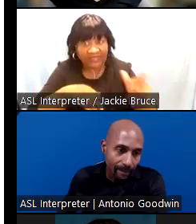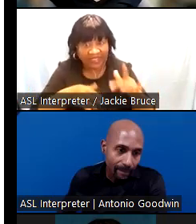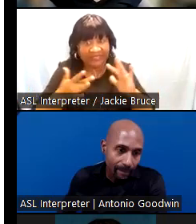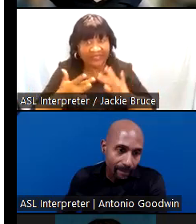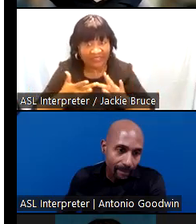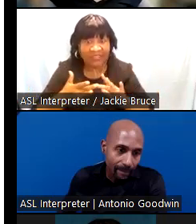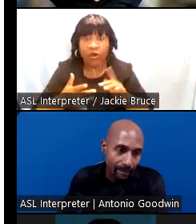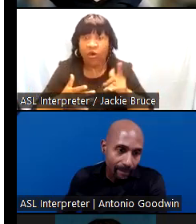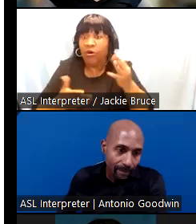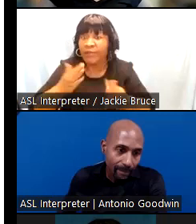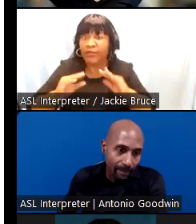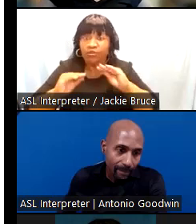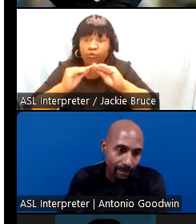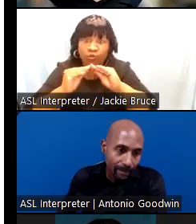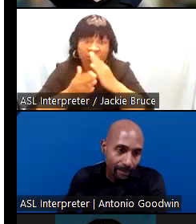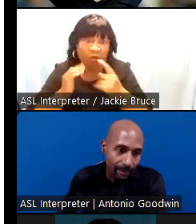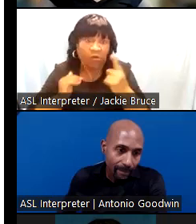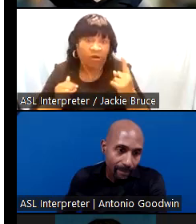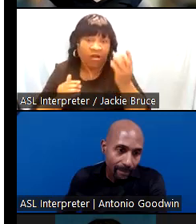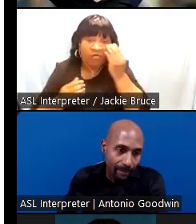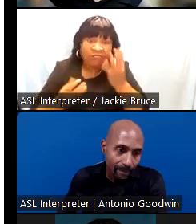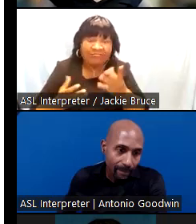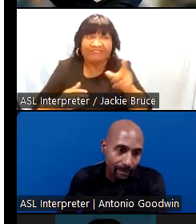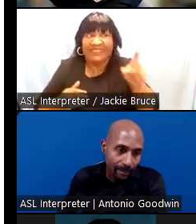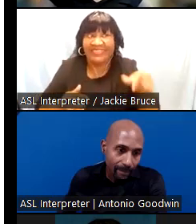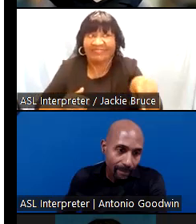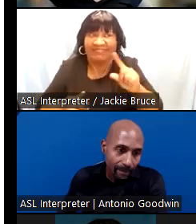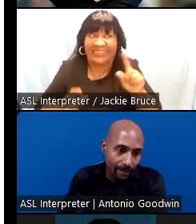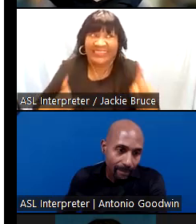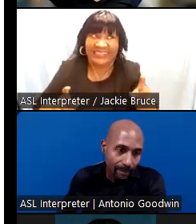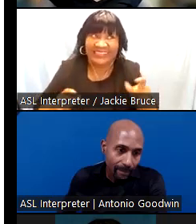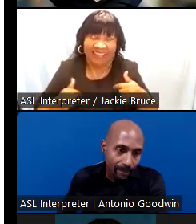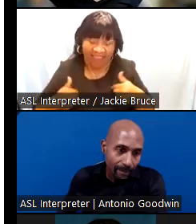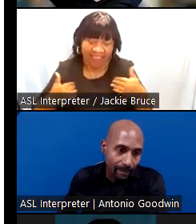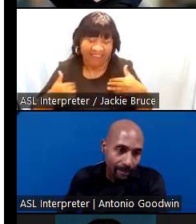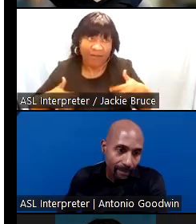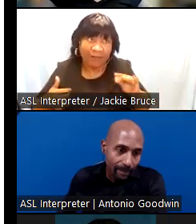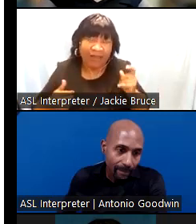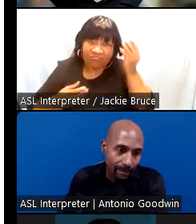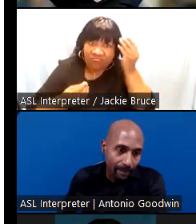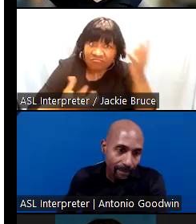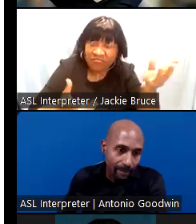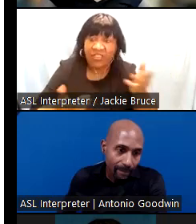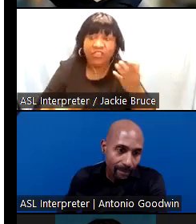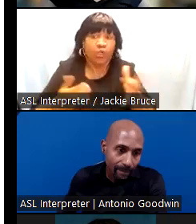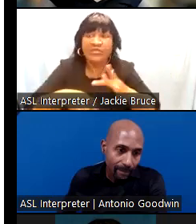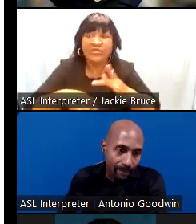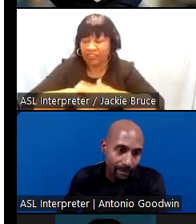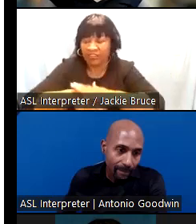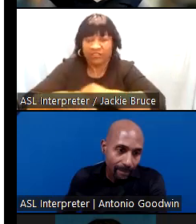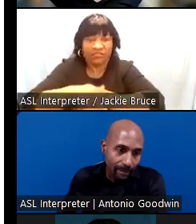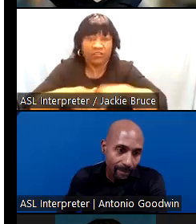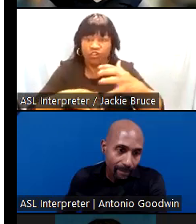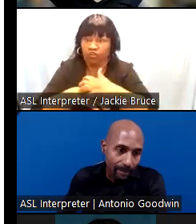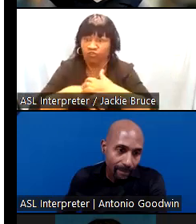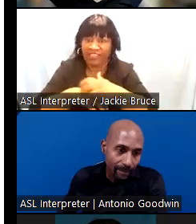People you were kissing, and let them know that they need to get tested right away. Do not touch your own sores and rashes,